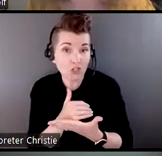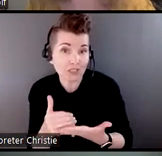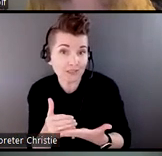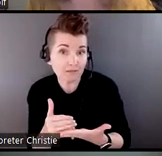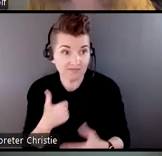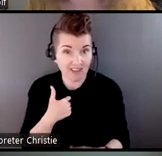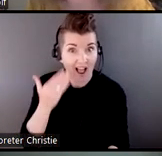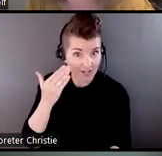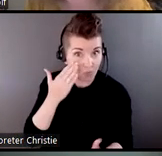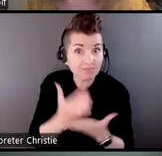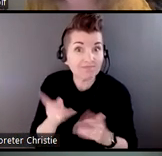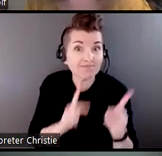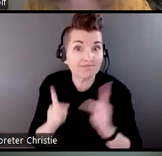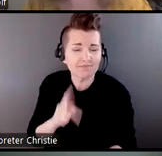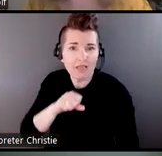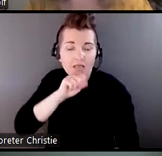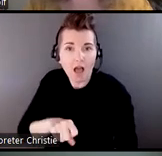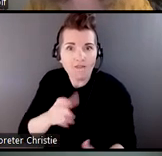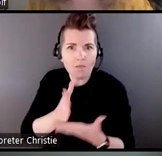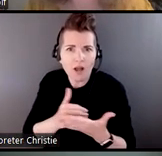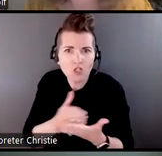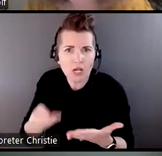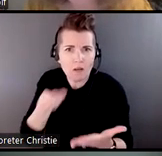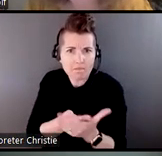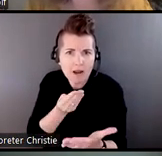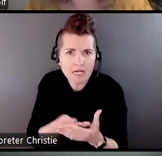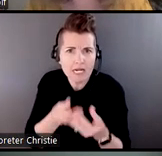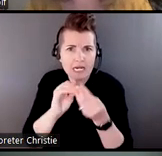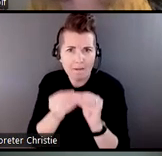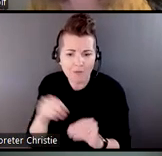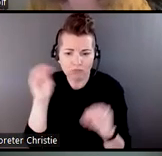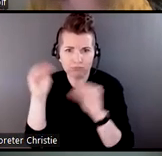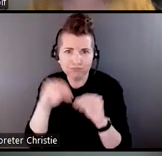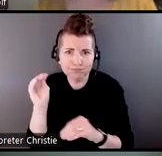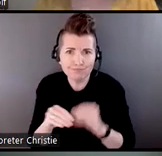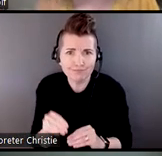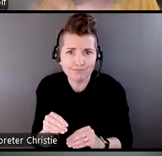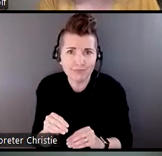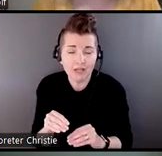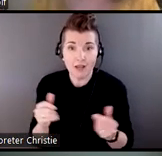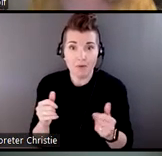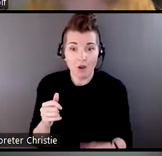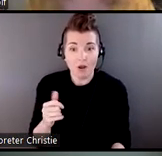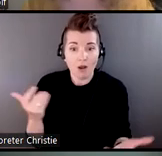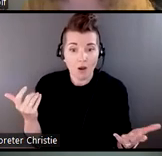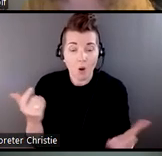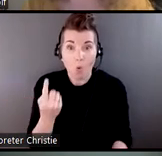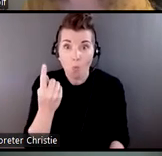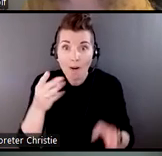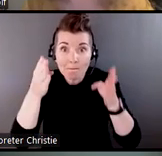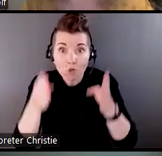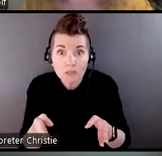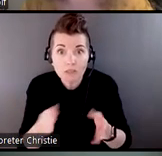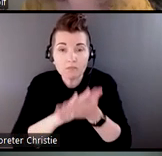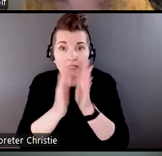enjoy budgeting and bookkeeping and finance and numbers. But again, we don't expect one person to be an expert in each of